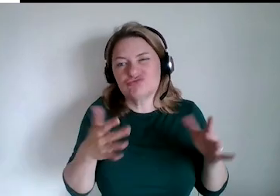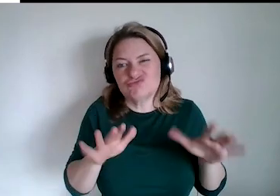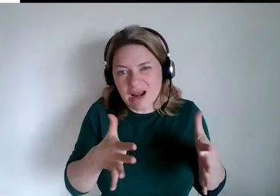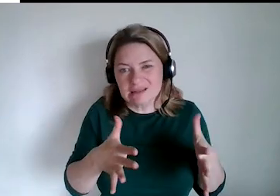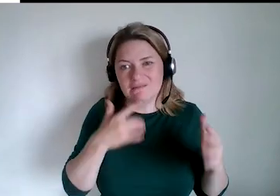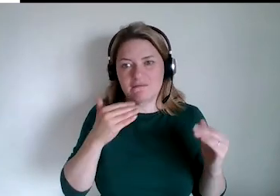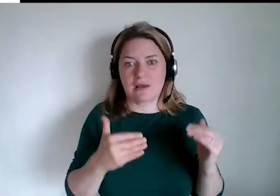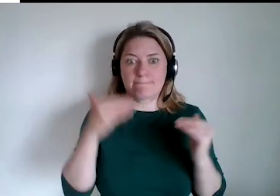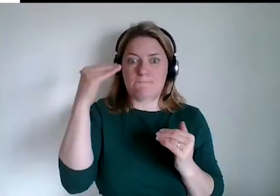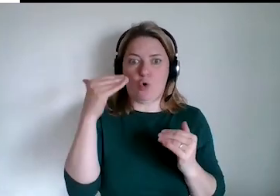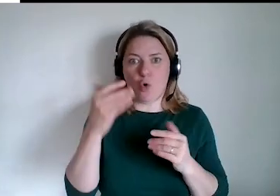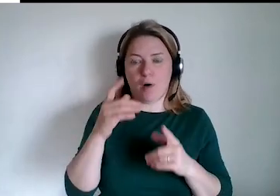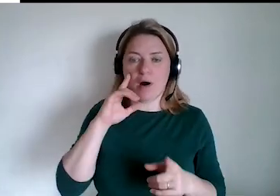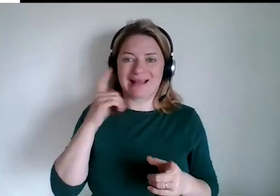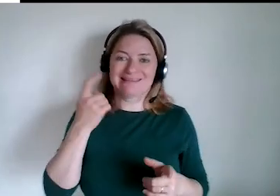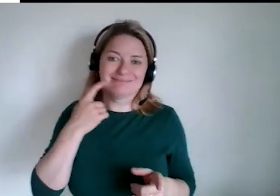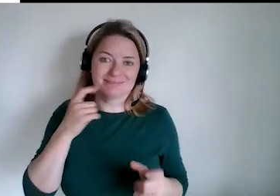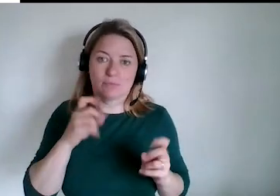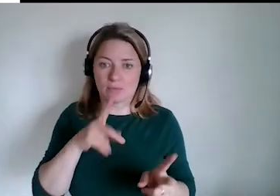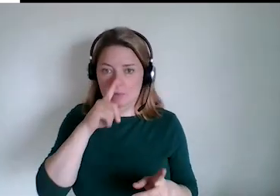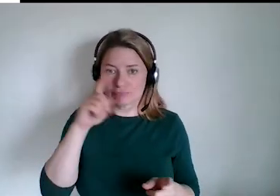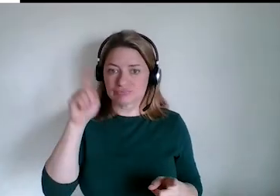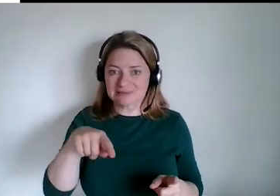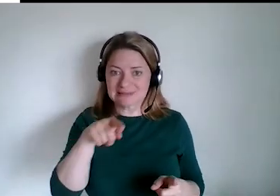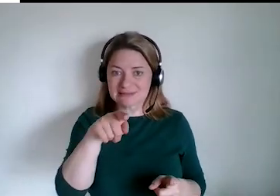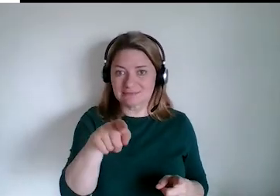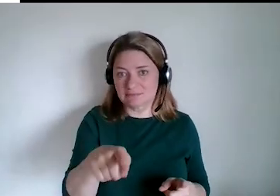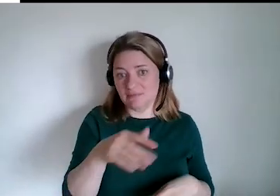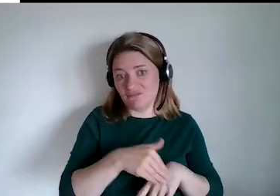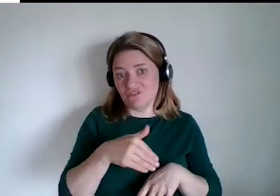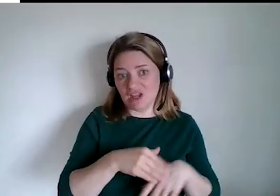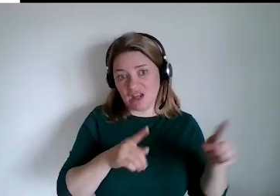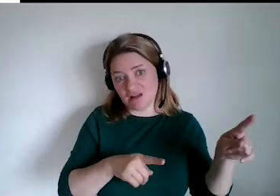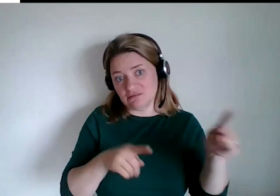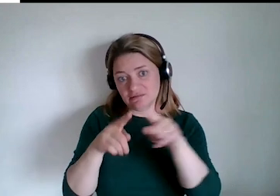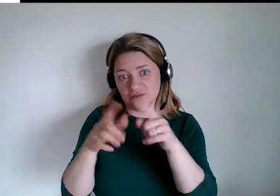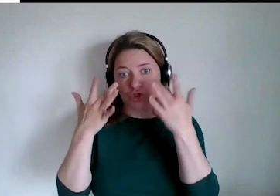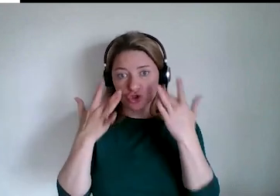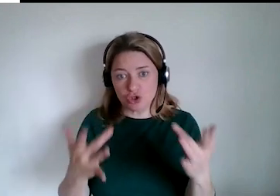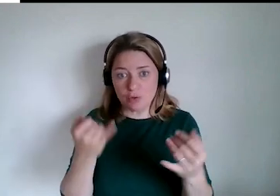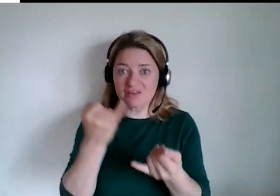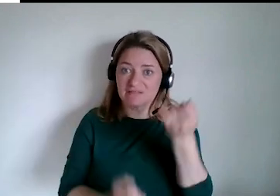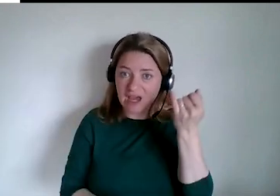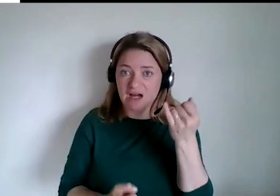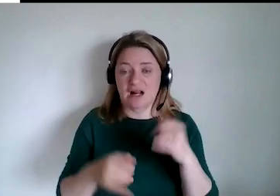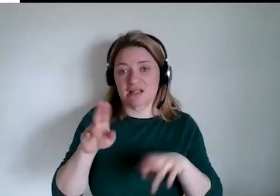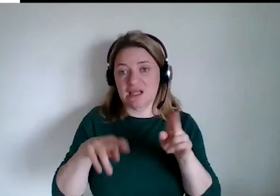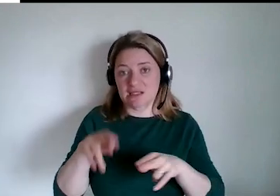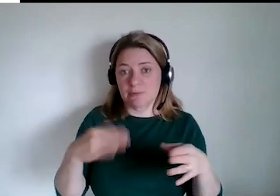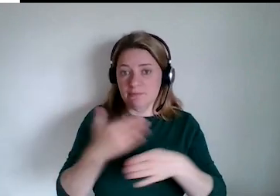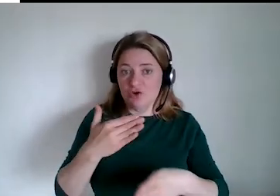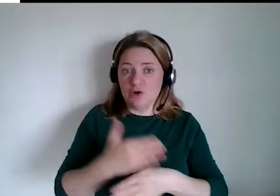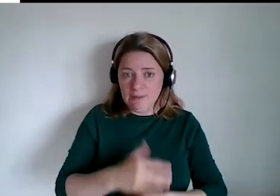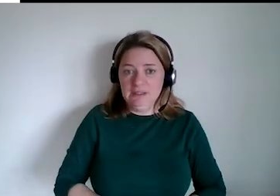more profound predictive effect, predicting the final clinical assessment